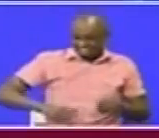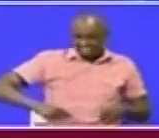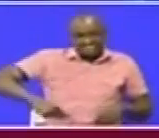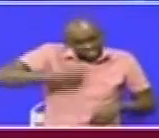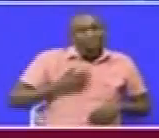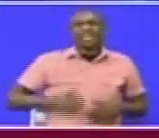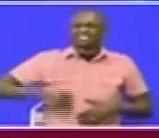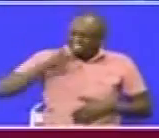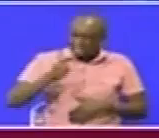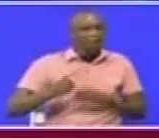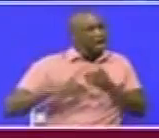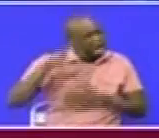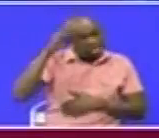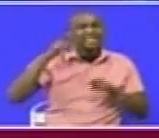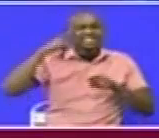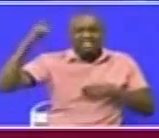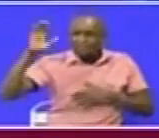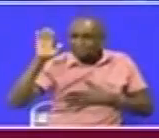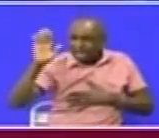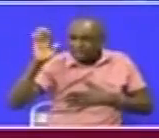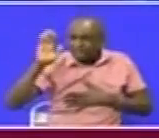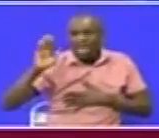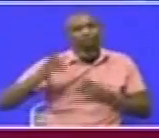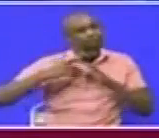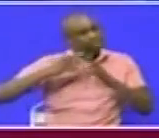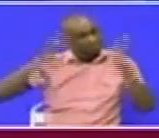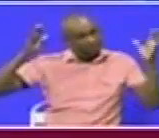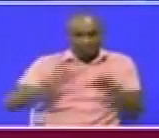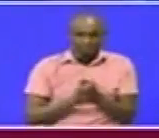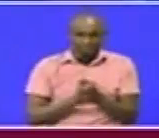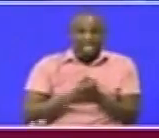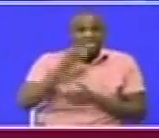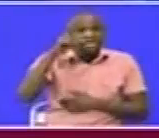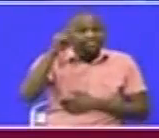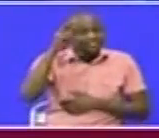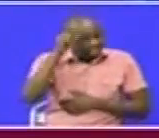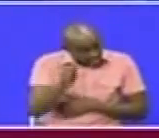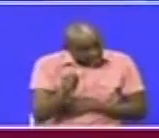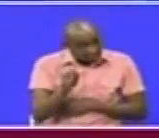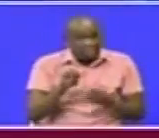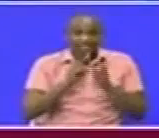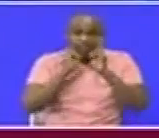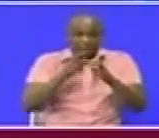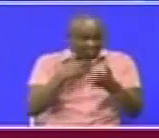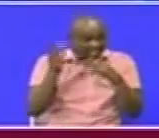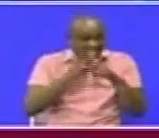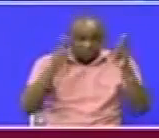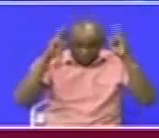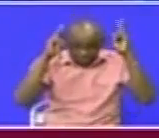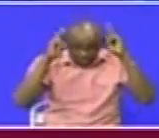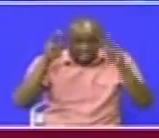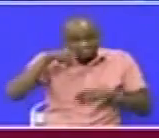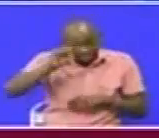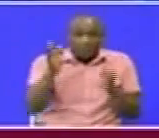and expanded their dreams. KTN's Mashirima Kapombe took a ride